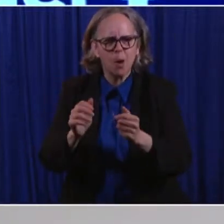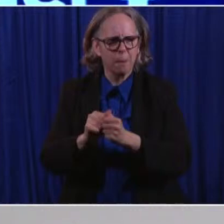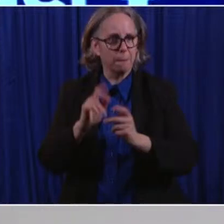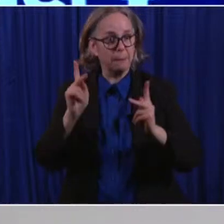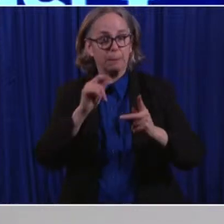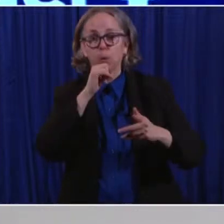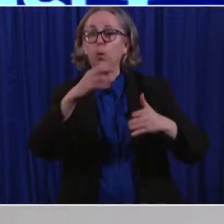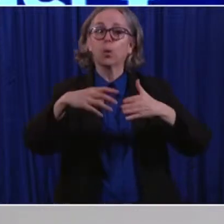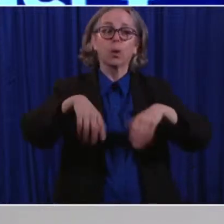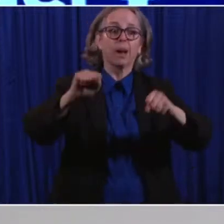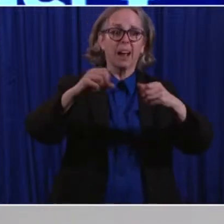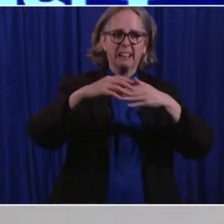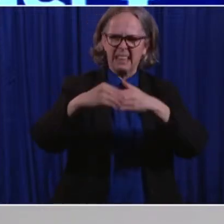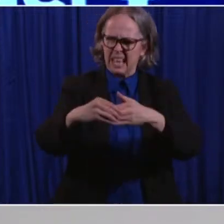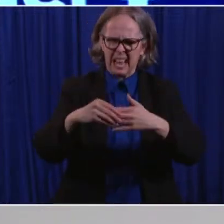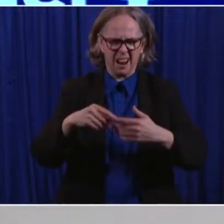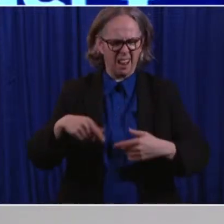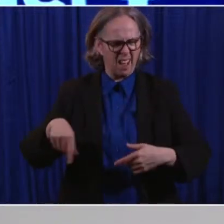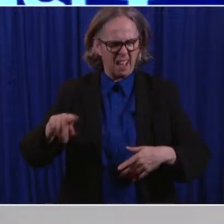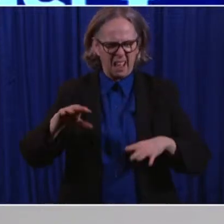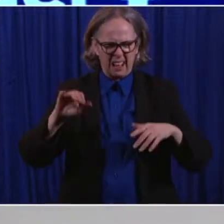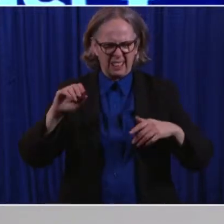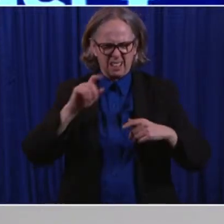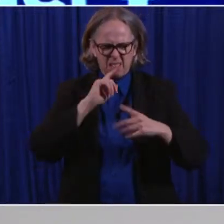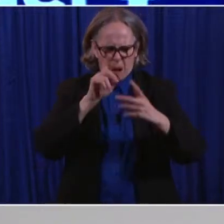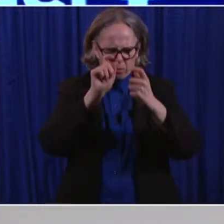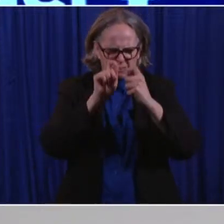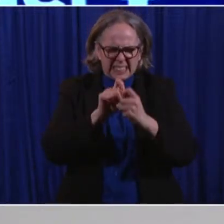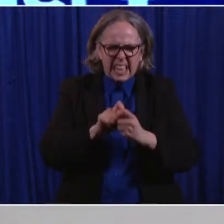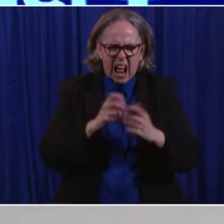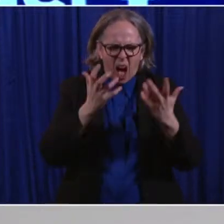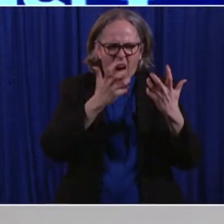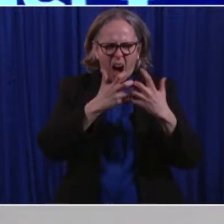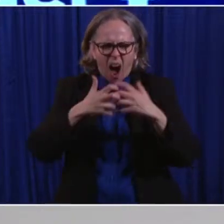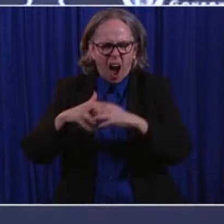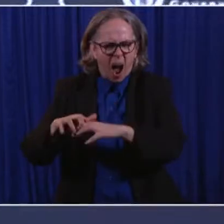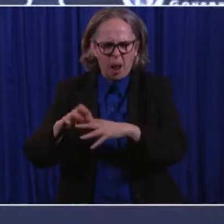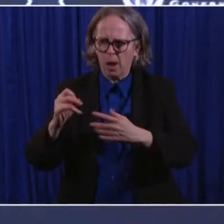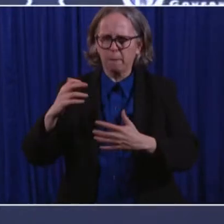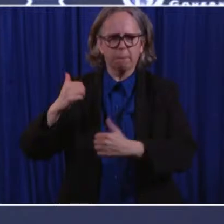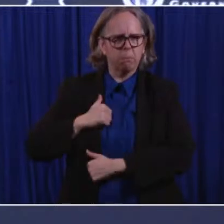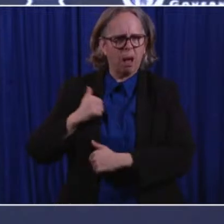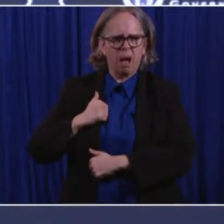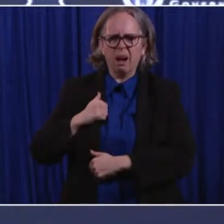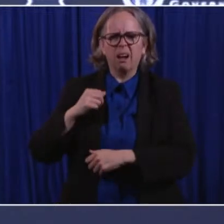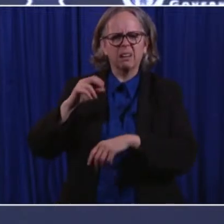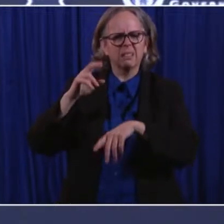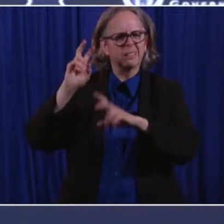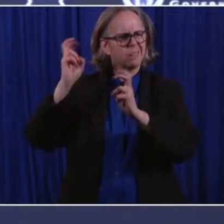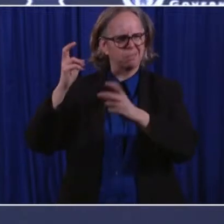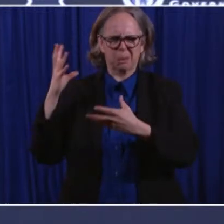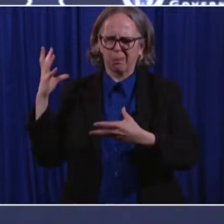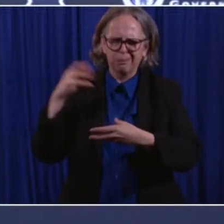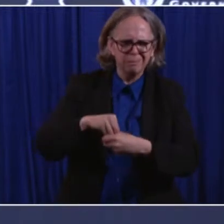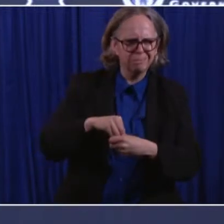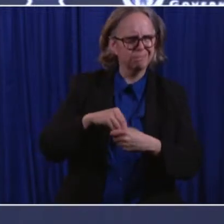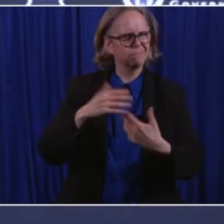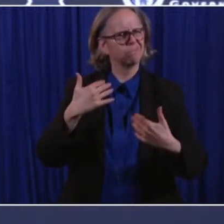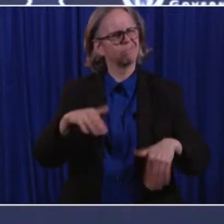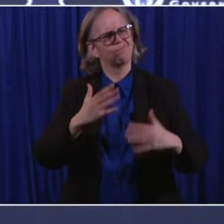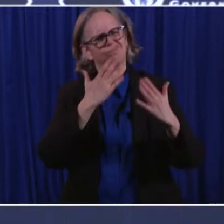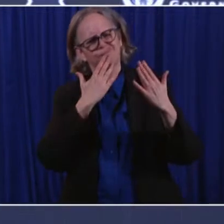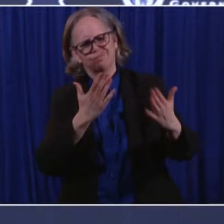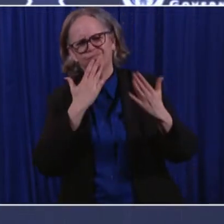military-like precision when it came to getting their vaccines. So that's definitely what we like to hear. Well, that is great. Tell us a little bit. You have been a